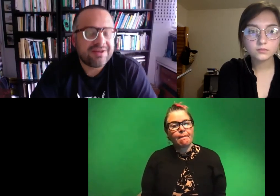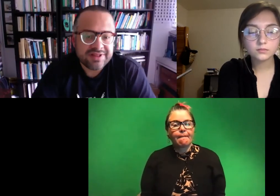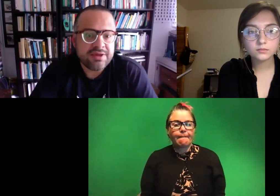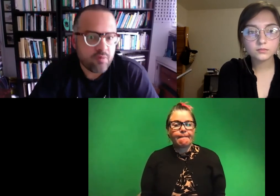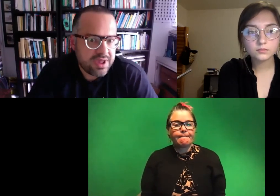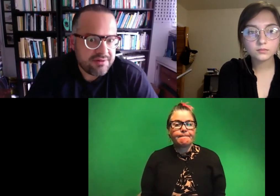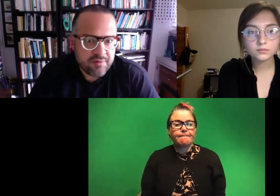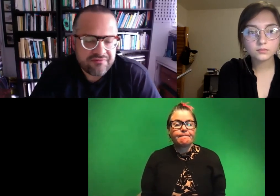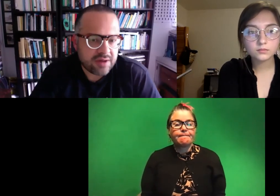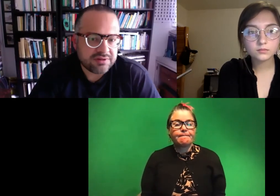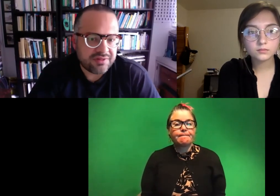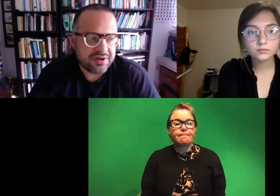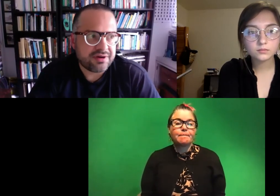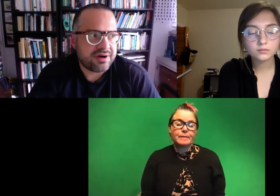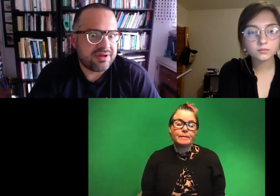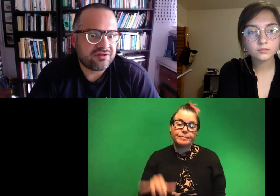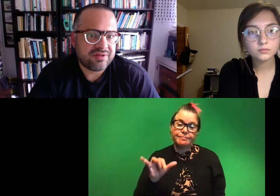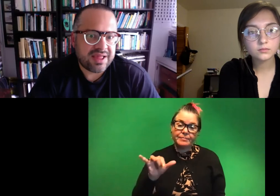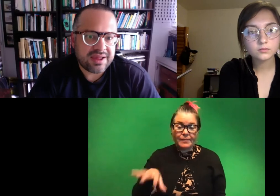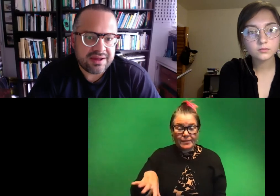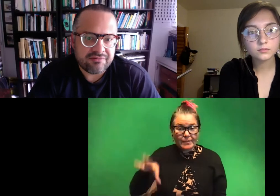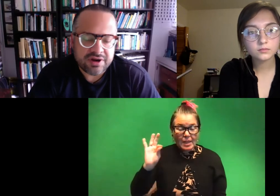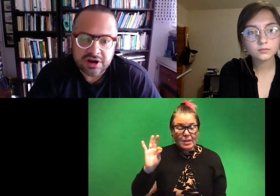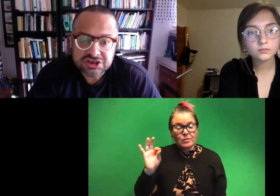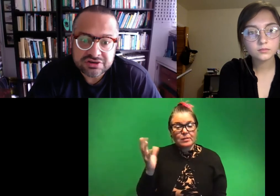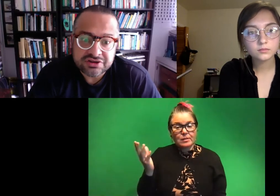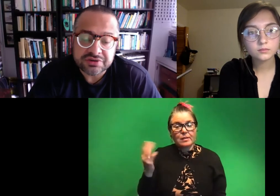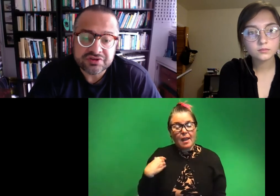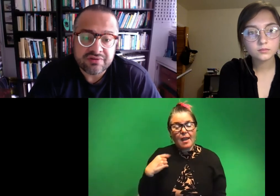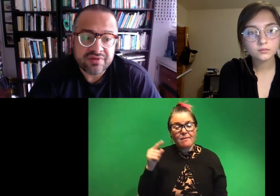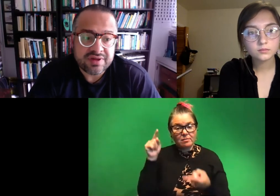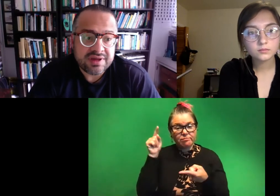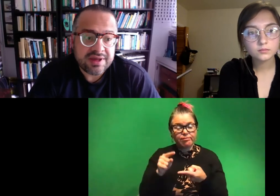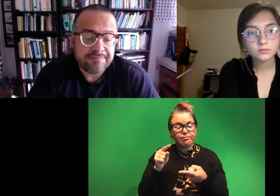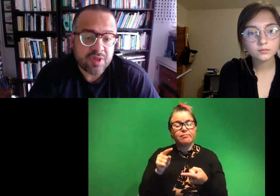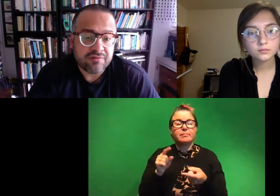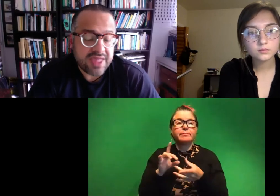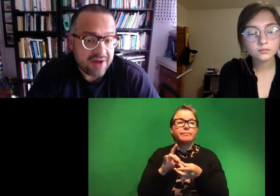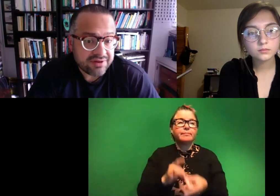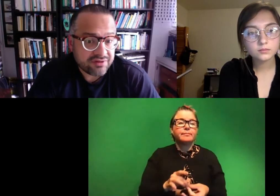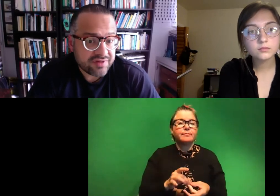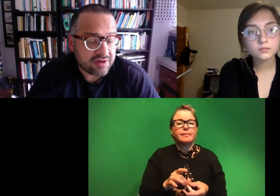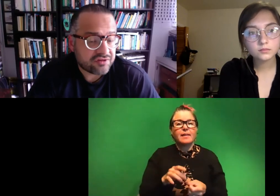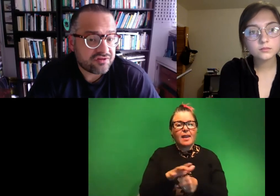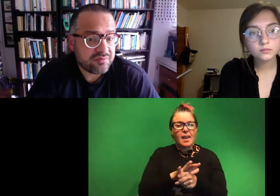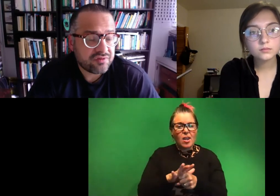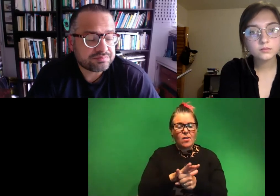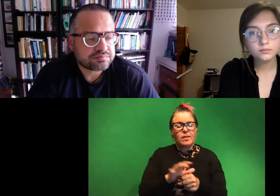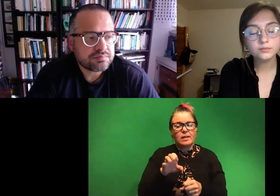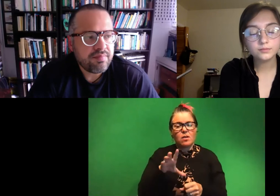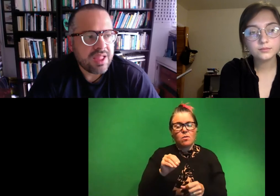But definitely we found that there is like a reduction in terms of the areas of the